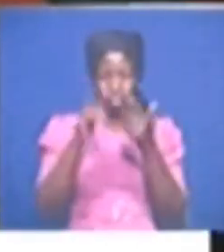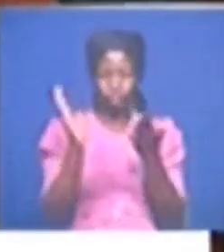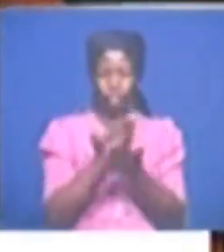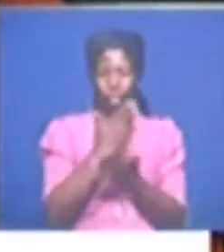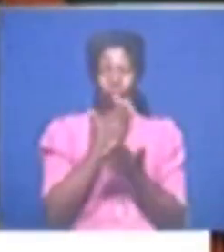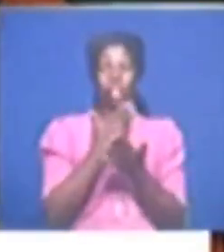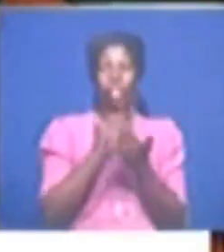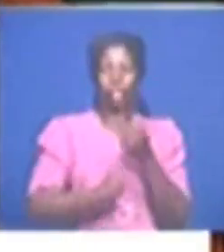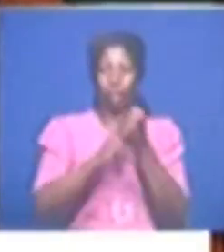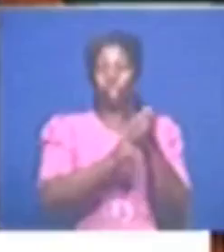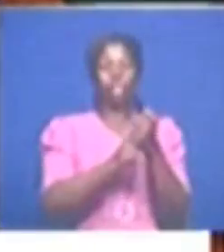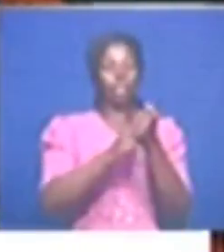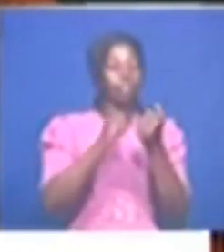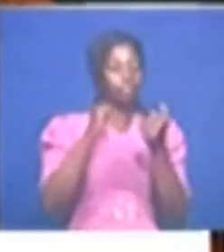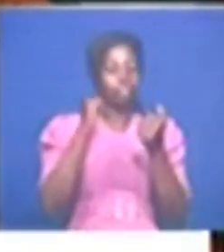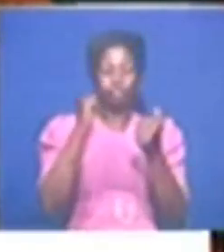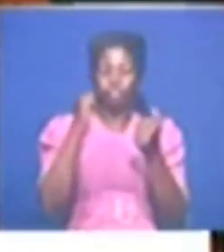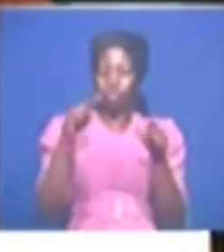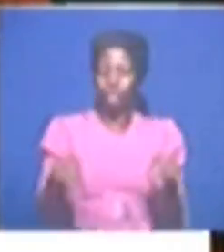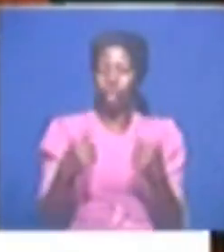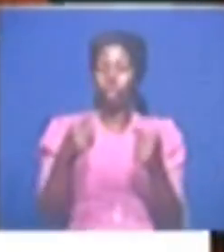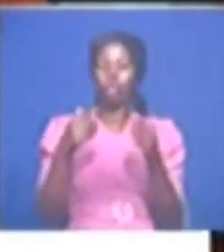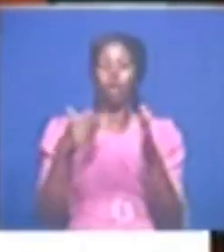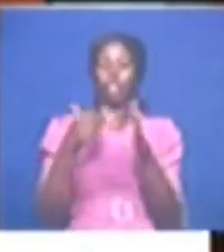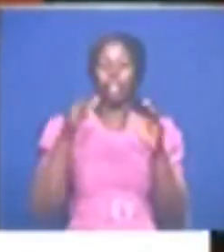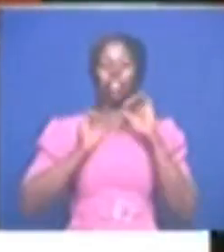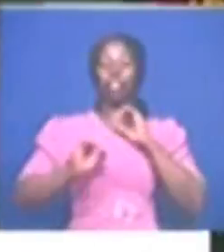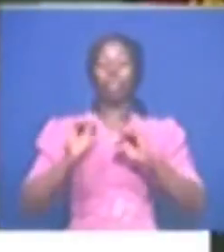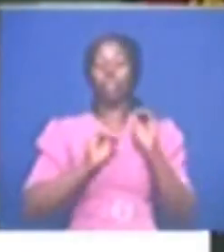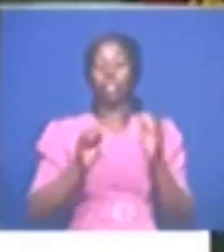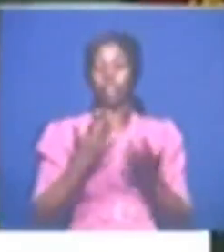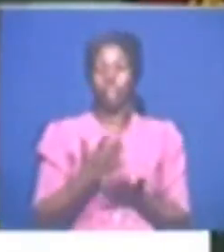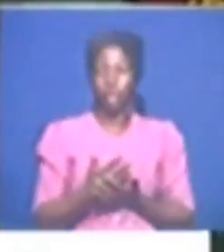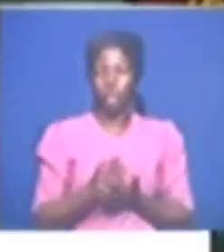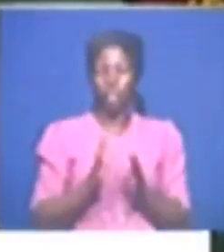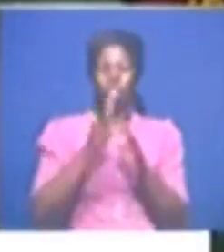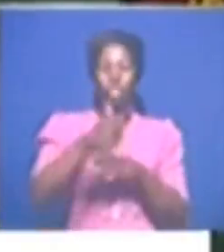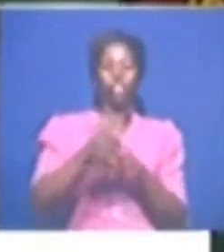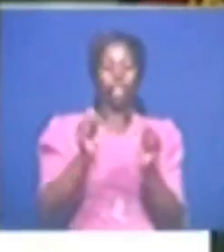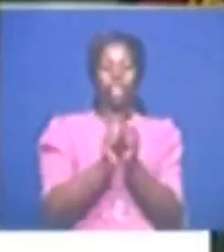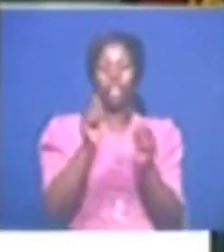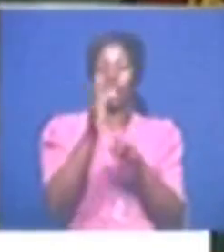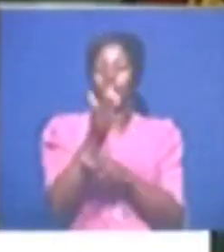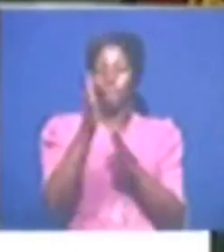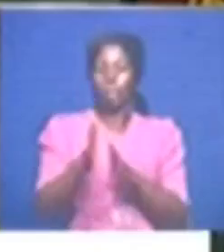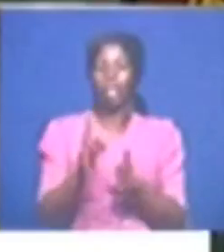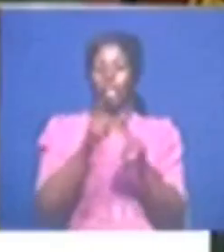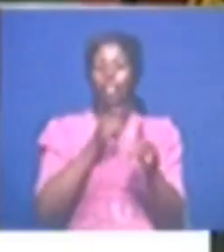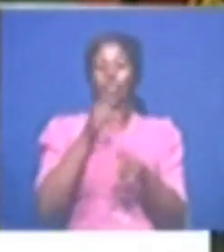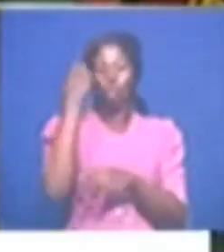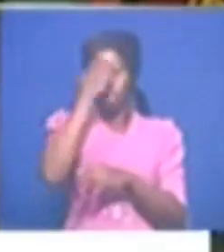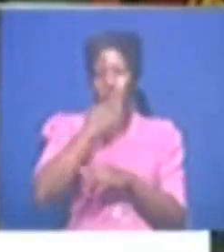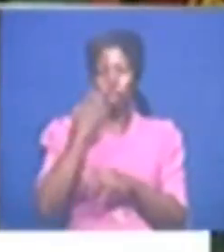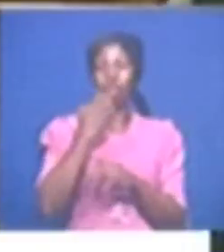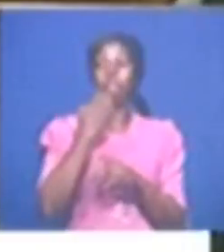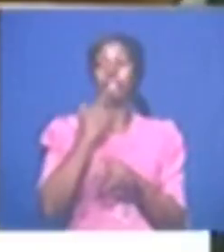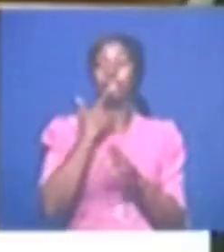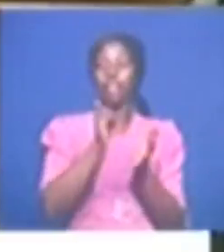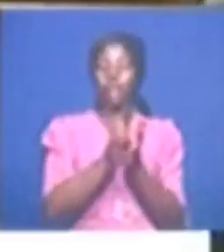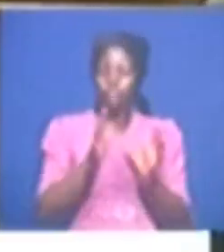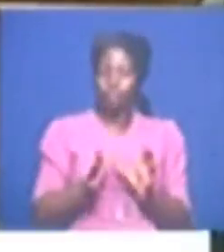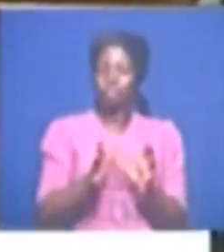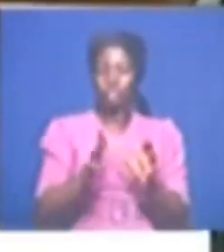Speaking during a meeting with the National Assembly's Defense Committee, the over 10 ambassadors drawn from Europe disclosed that they are pushing for the establishment